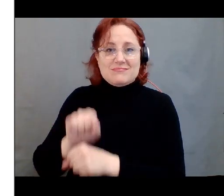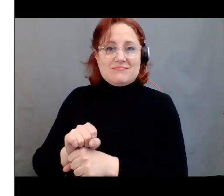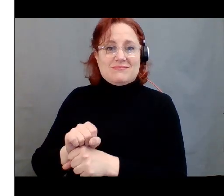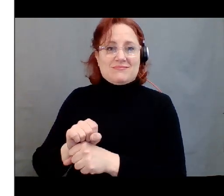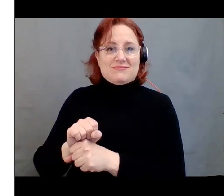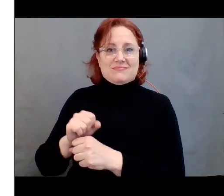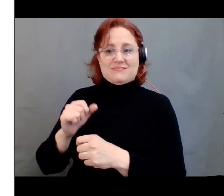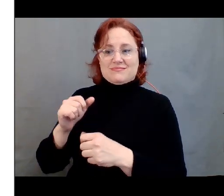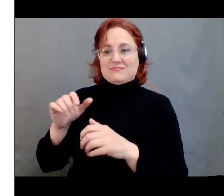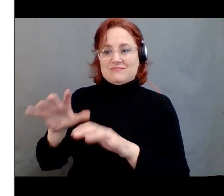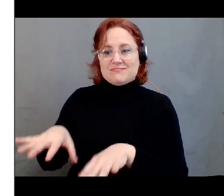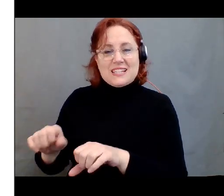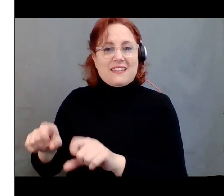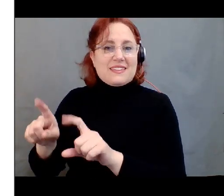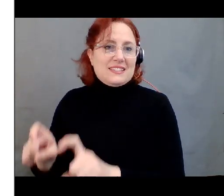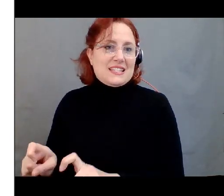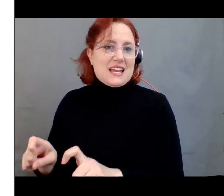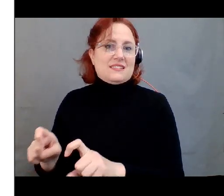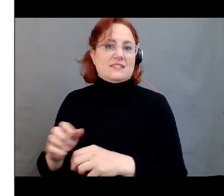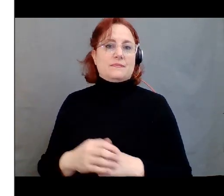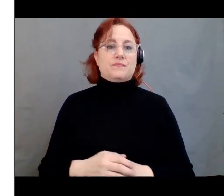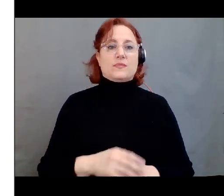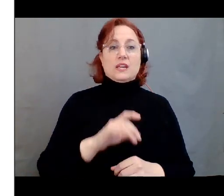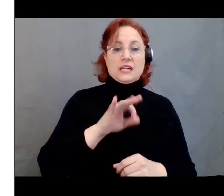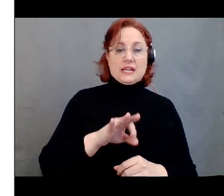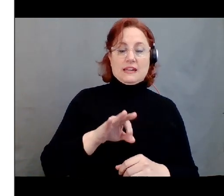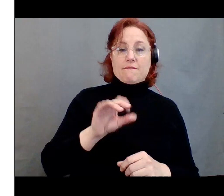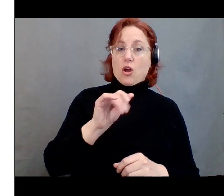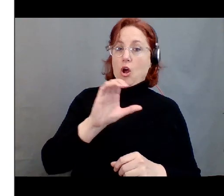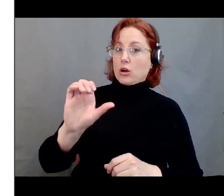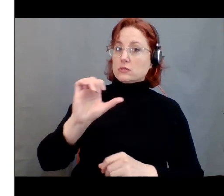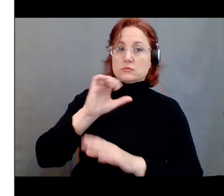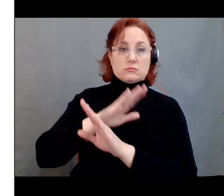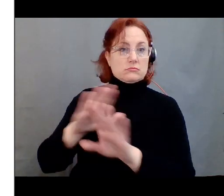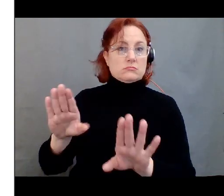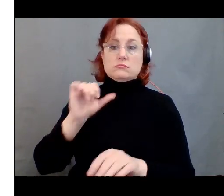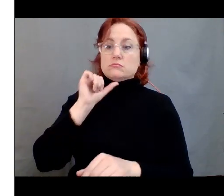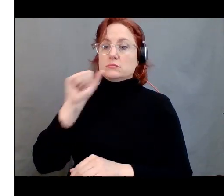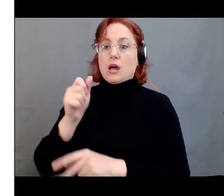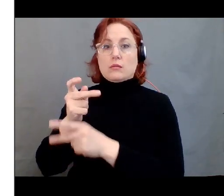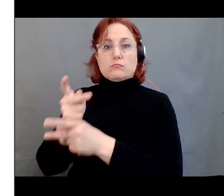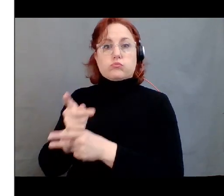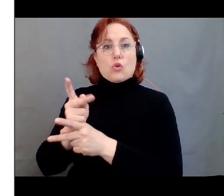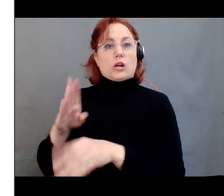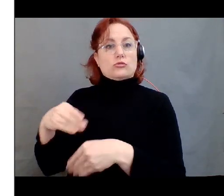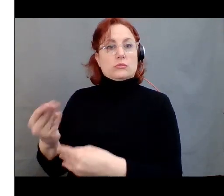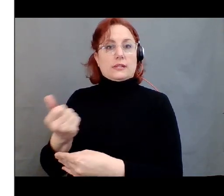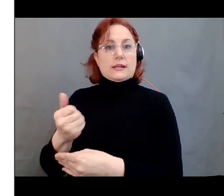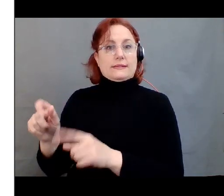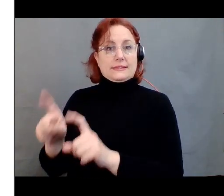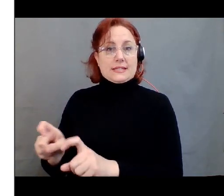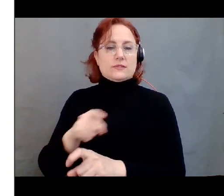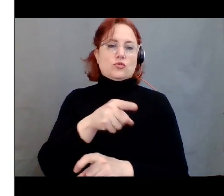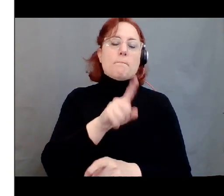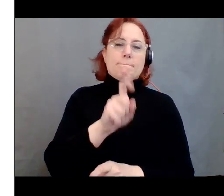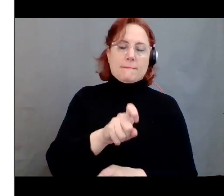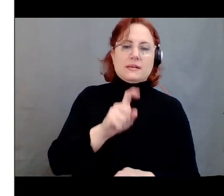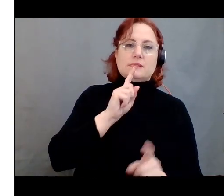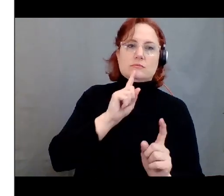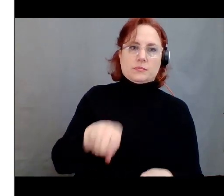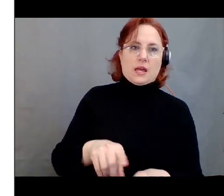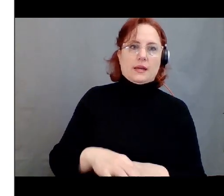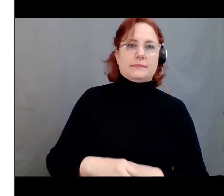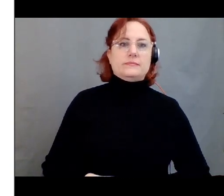proctoring question if ARC will not be administering any tests for your course. You will receive a notification letter for